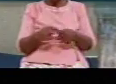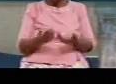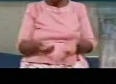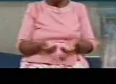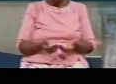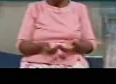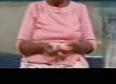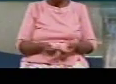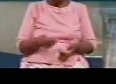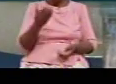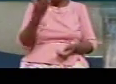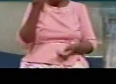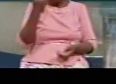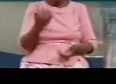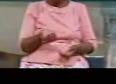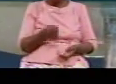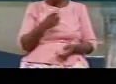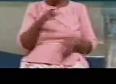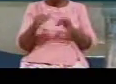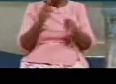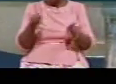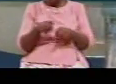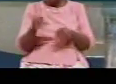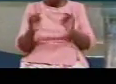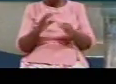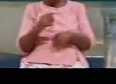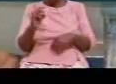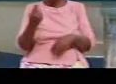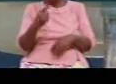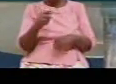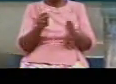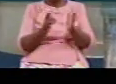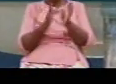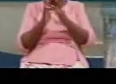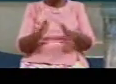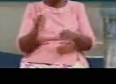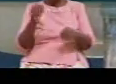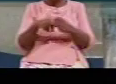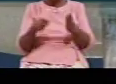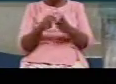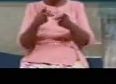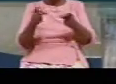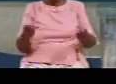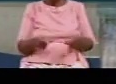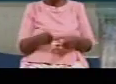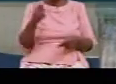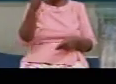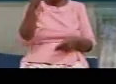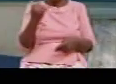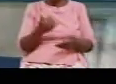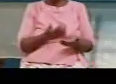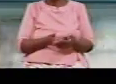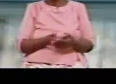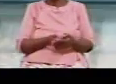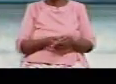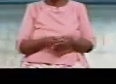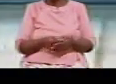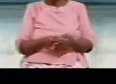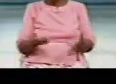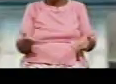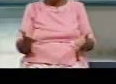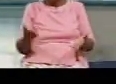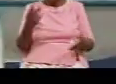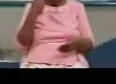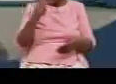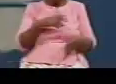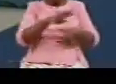strange. As if, you know, you are the only holy, holy person in the land. After all, that person